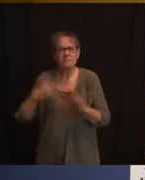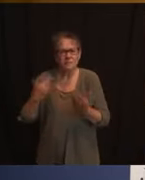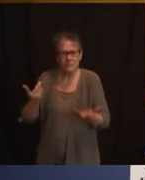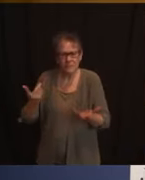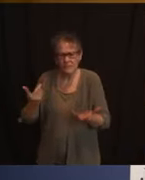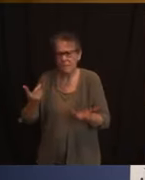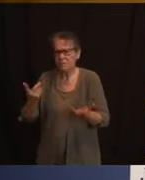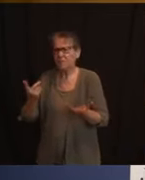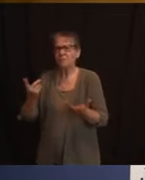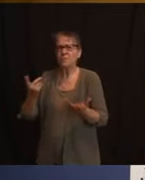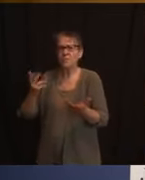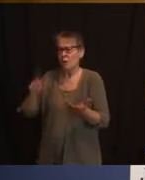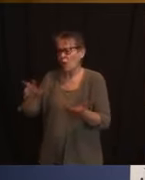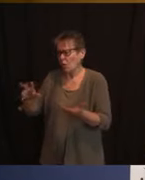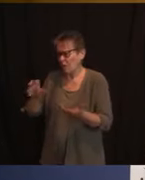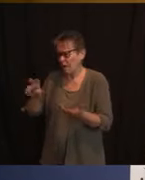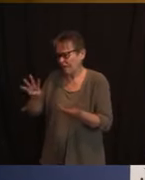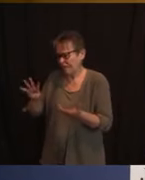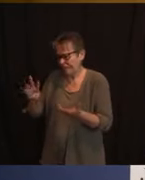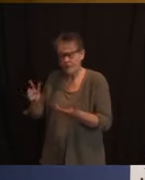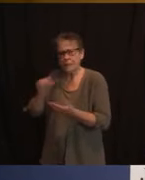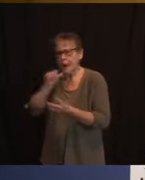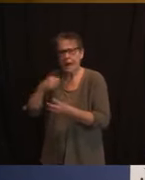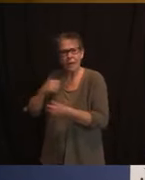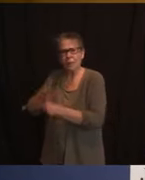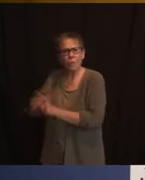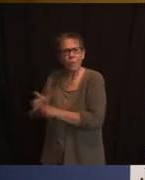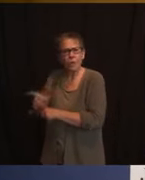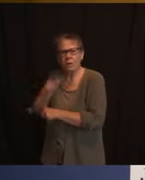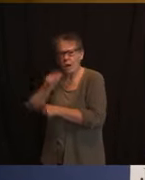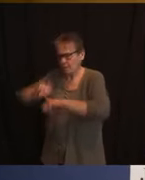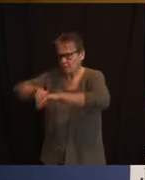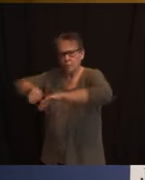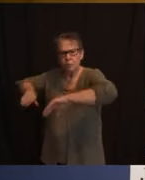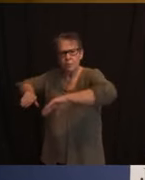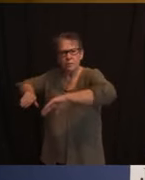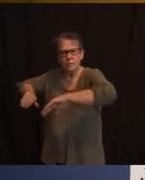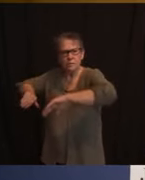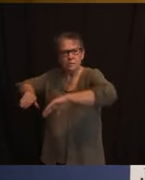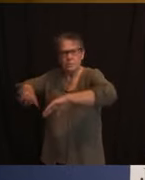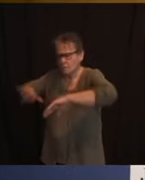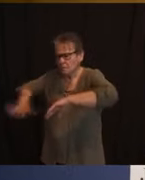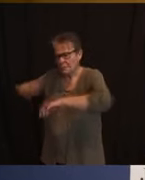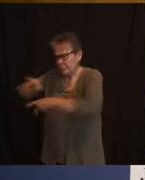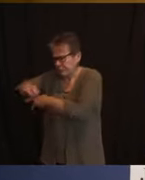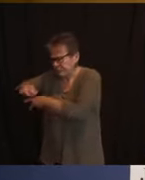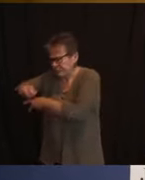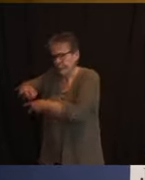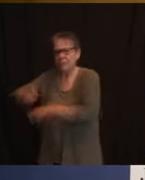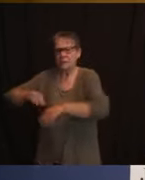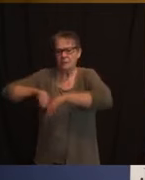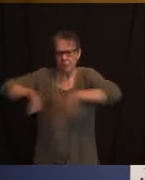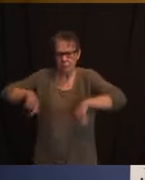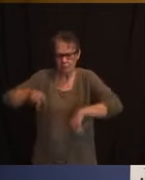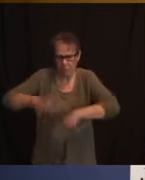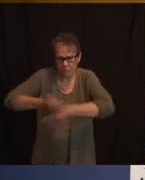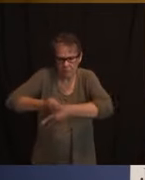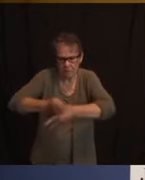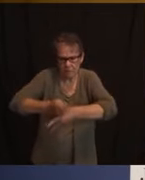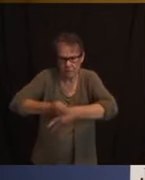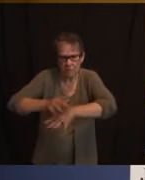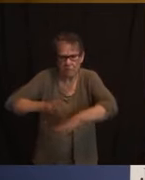This week's celebration of National Hospital Week is taking the form of a week of thanks. So let's continue to show our thanks to